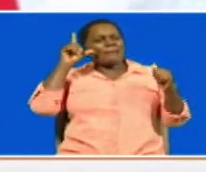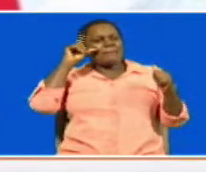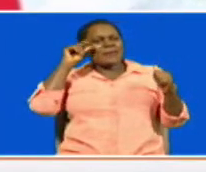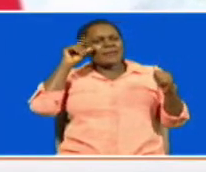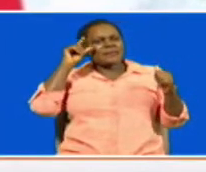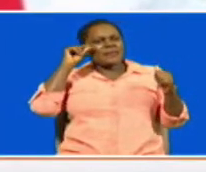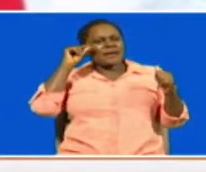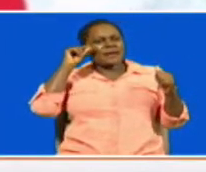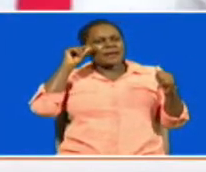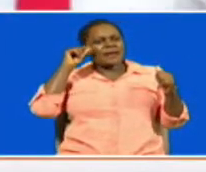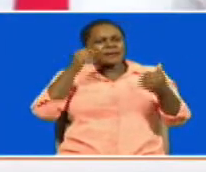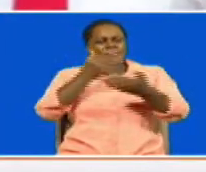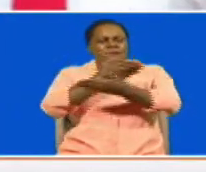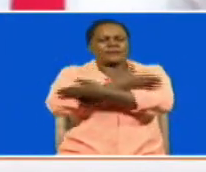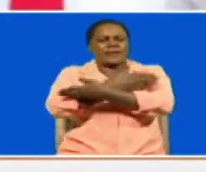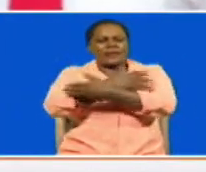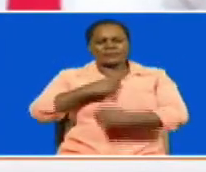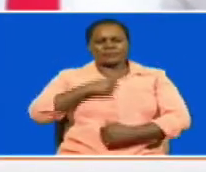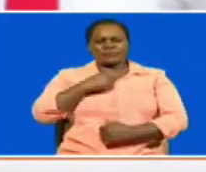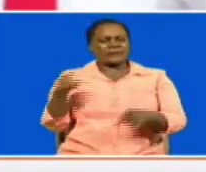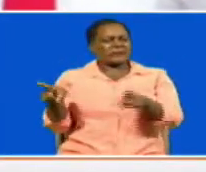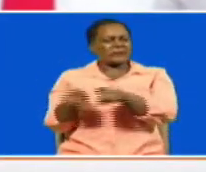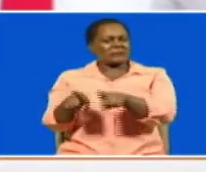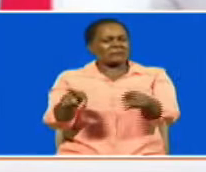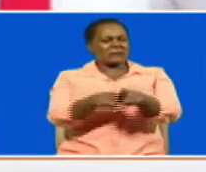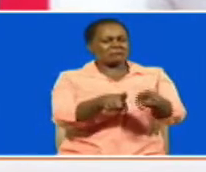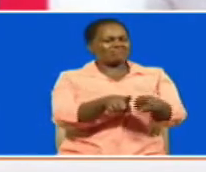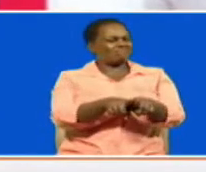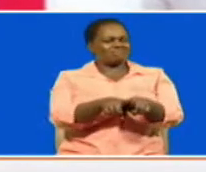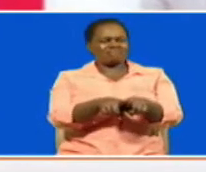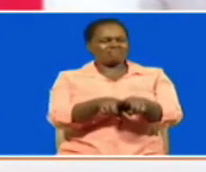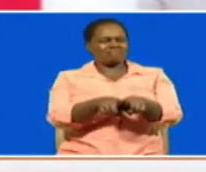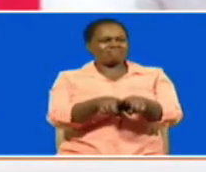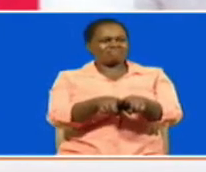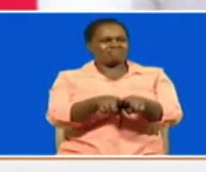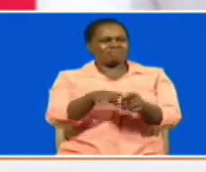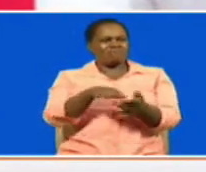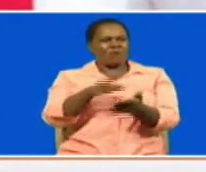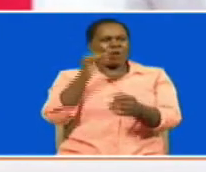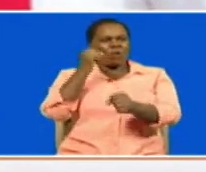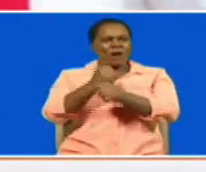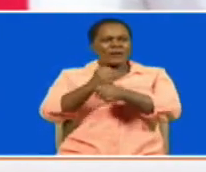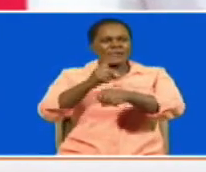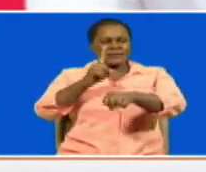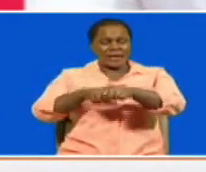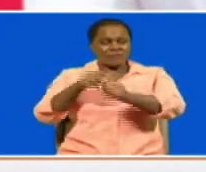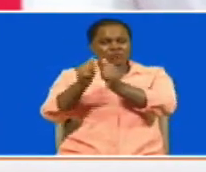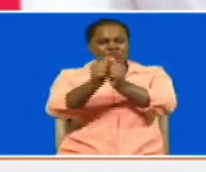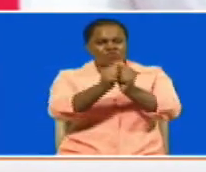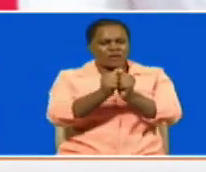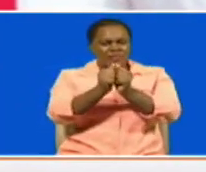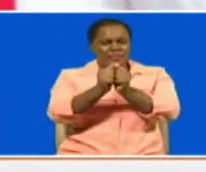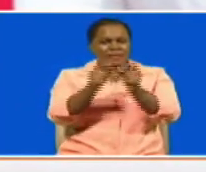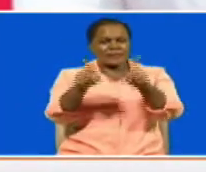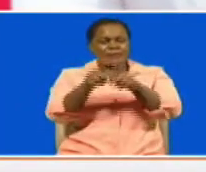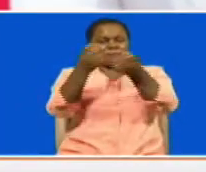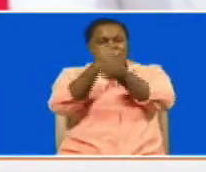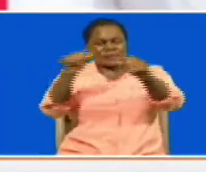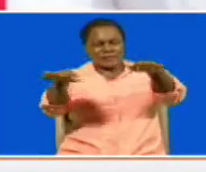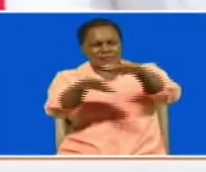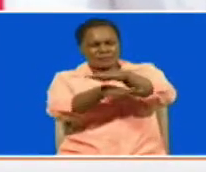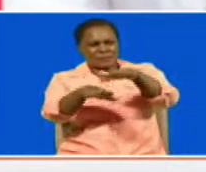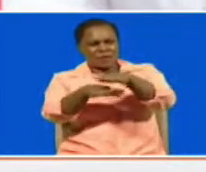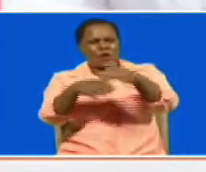in shirts and neckties of the same color and spending most of their working time together as president and